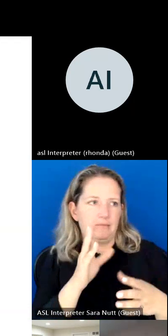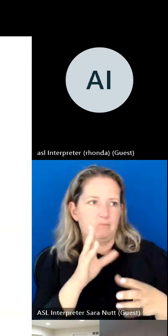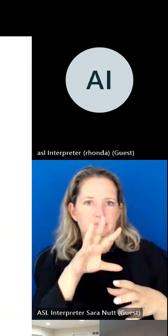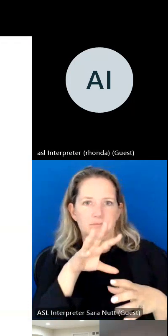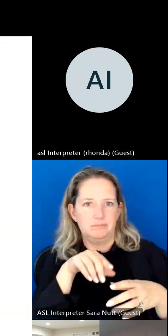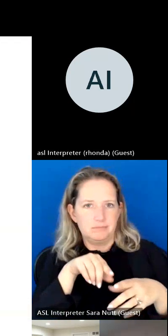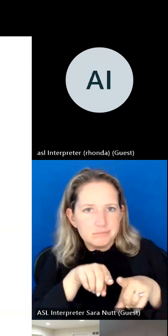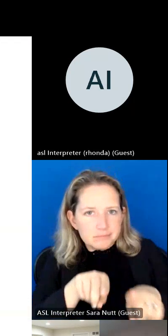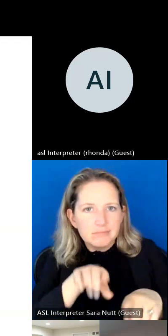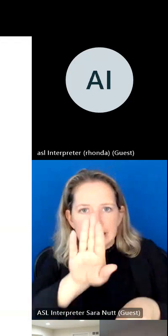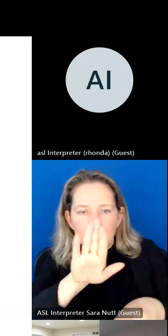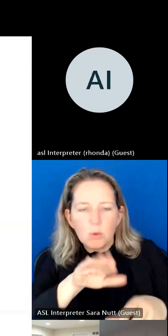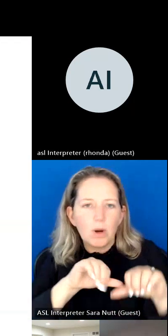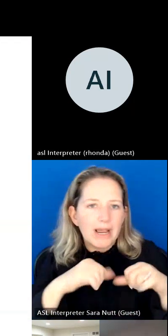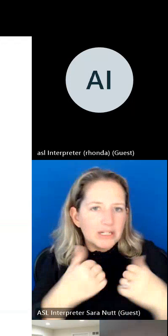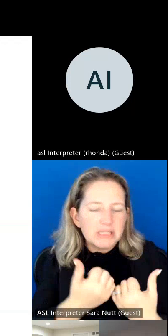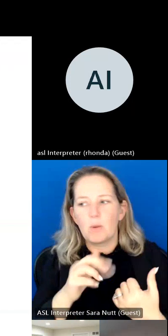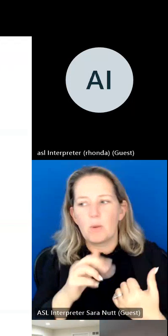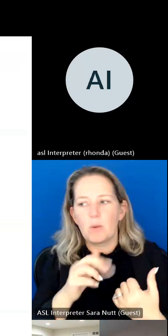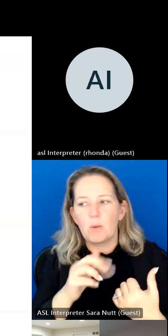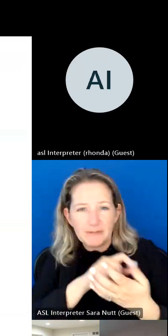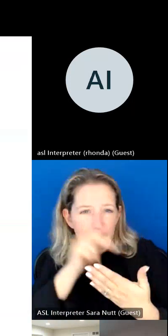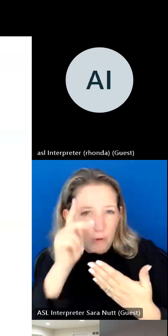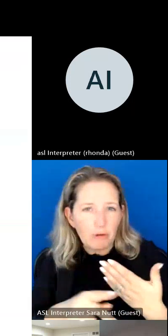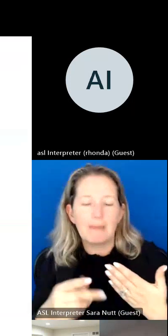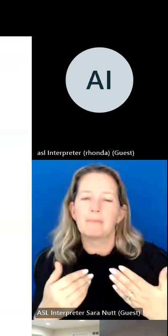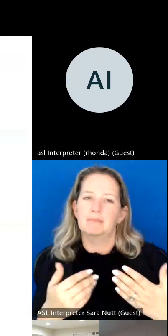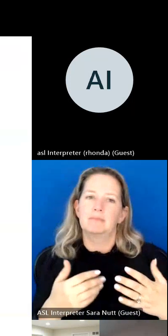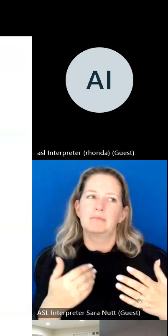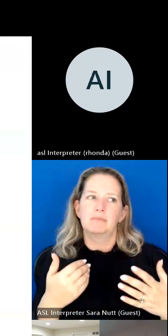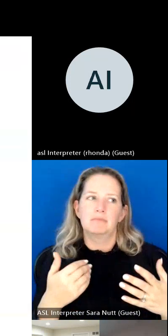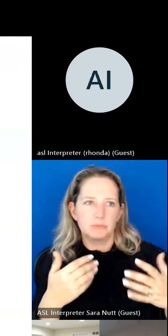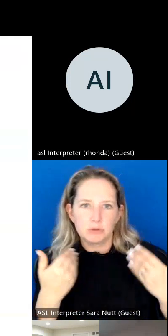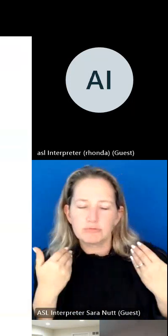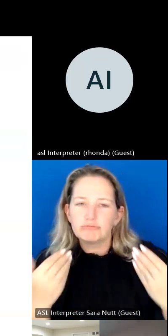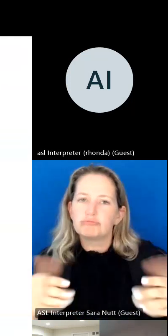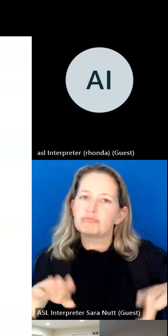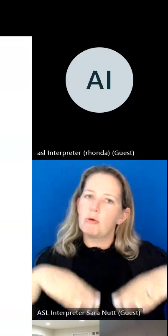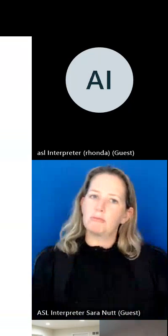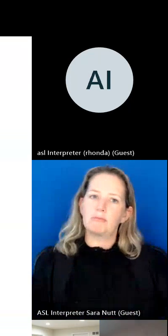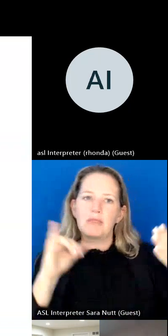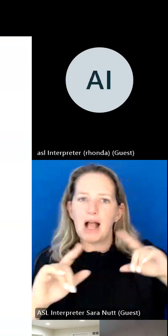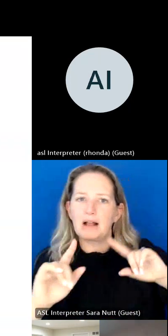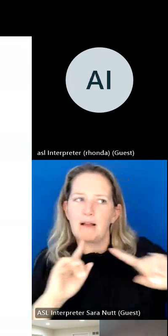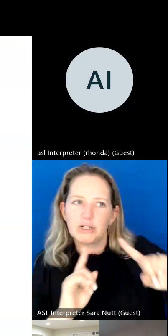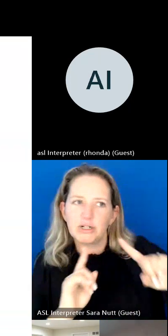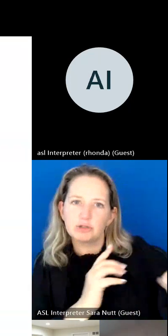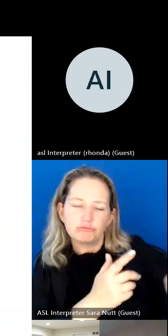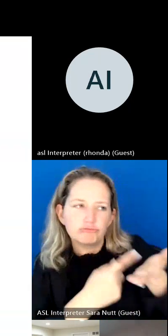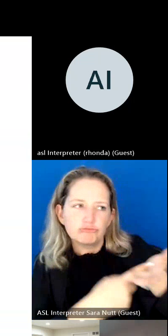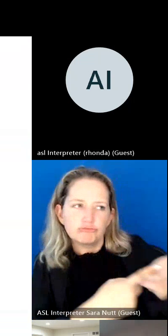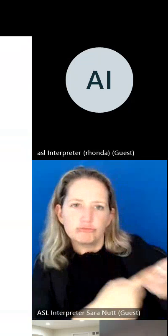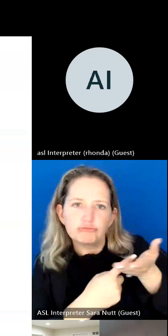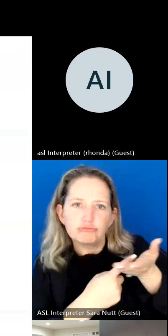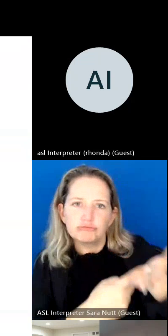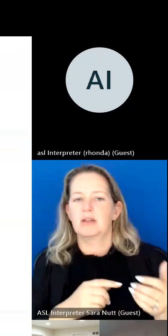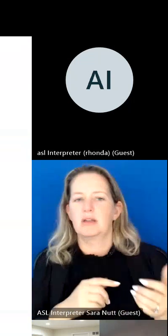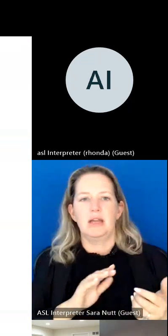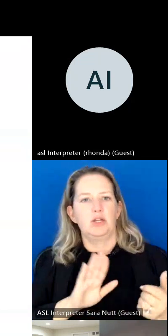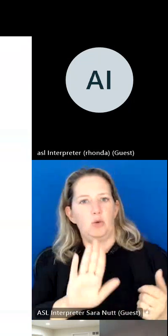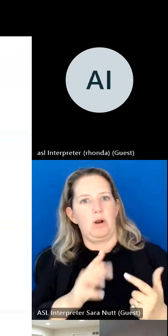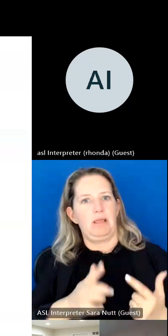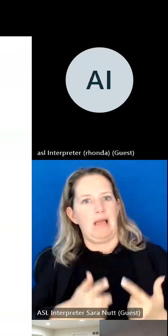program, having those conversations will likely make your life, your respective lives